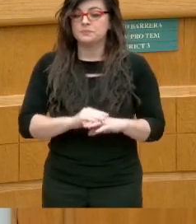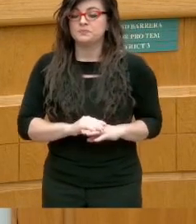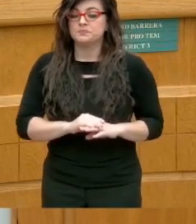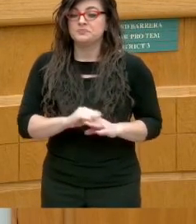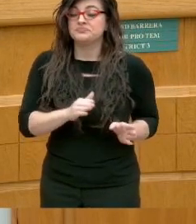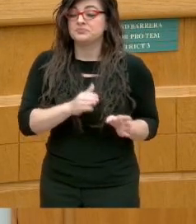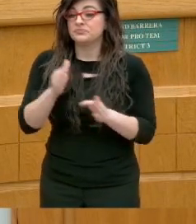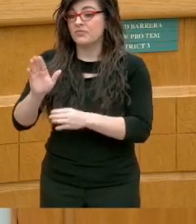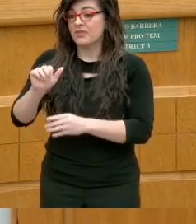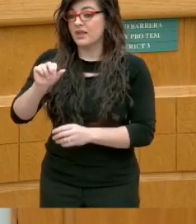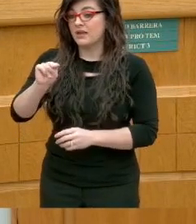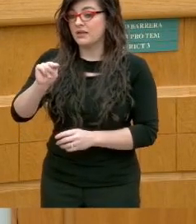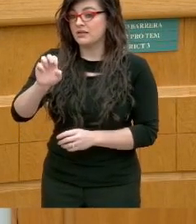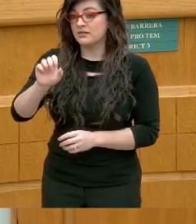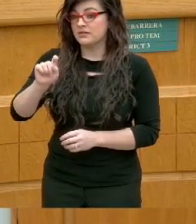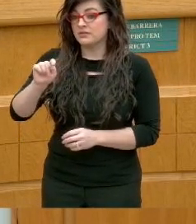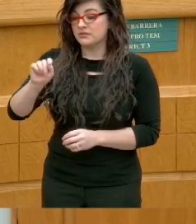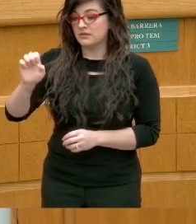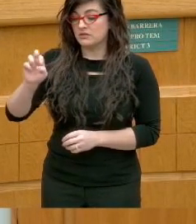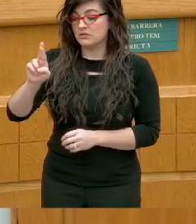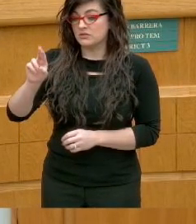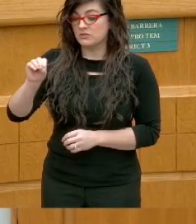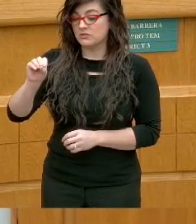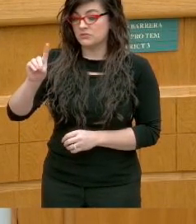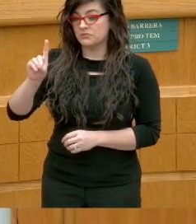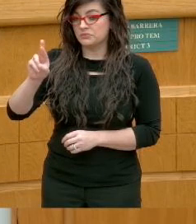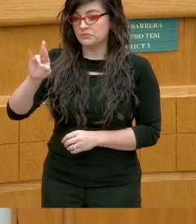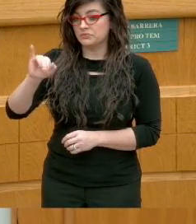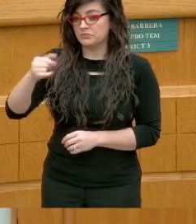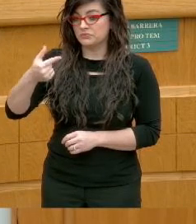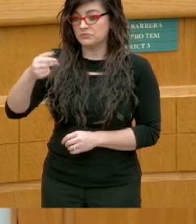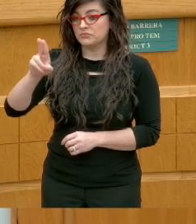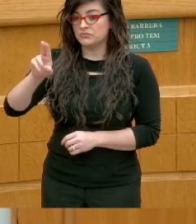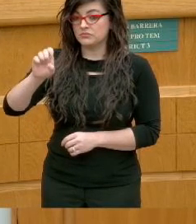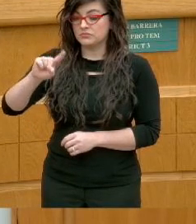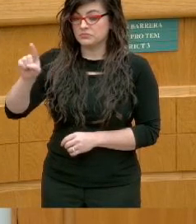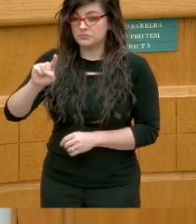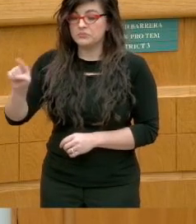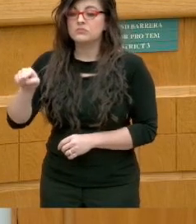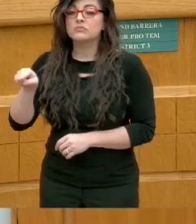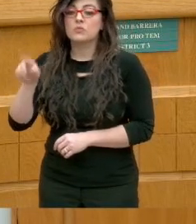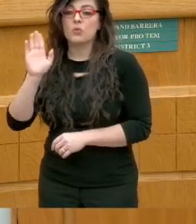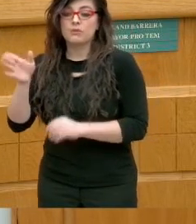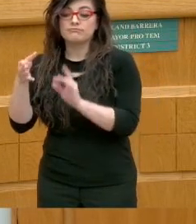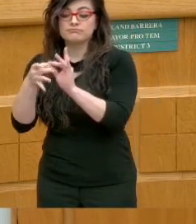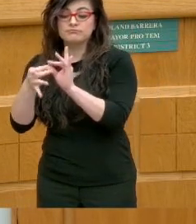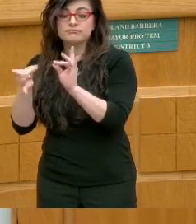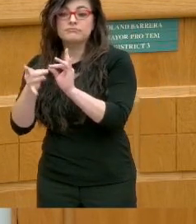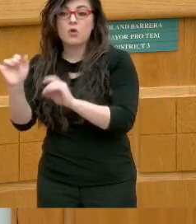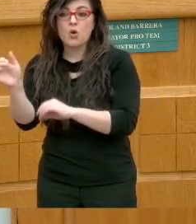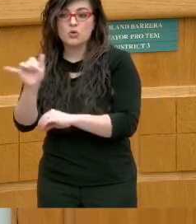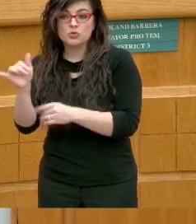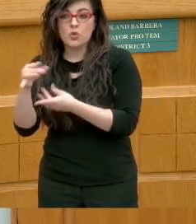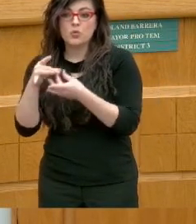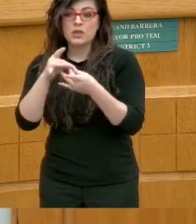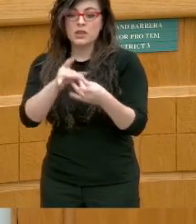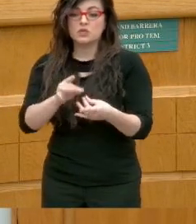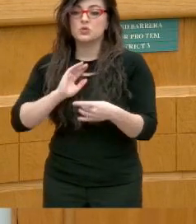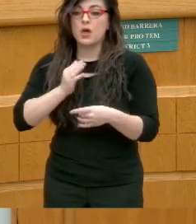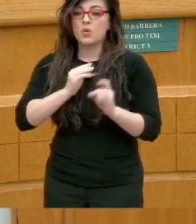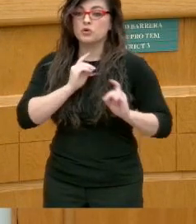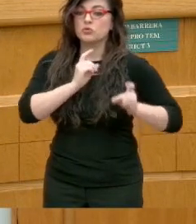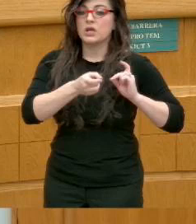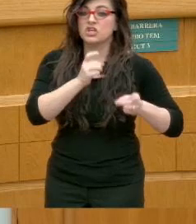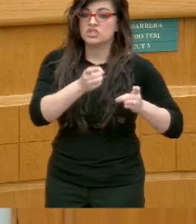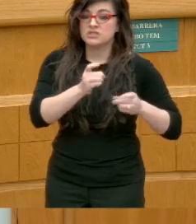speak this afternoon too, reminding us of some of the CPAP and the BiPAP donation protocols that we have in place if people want to donate